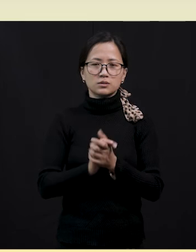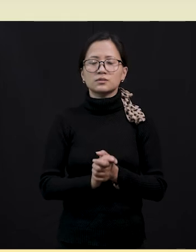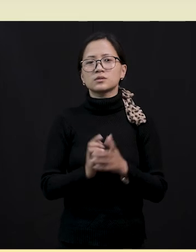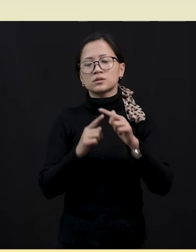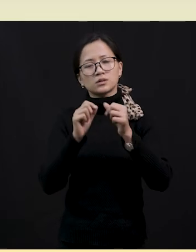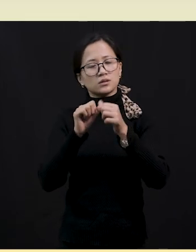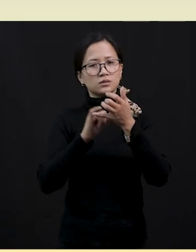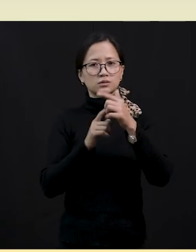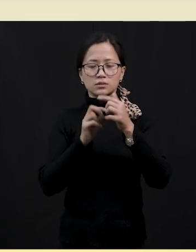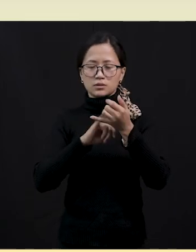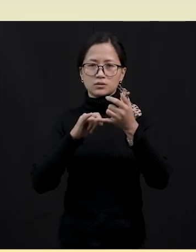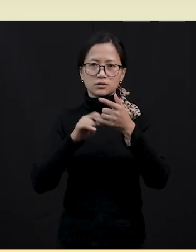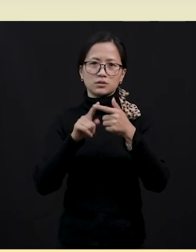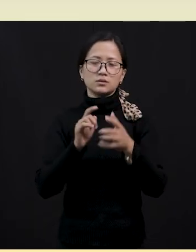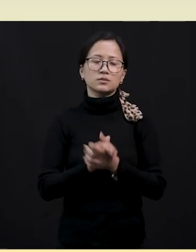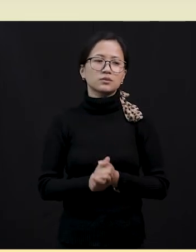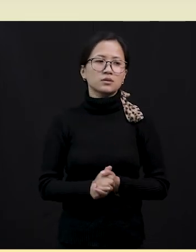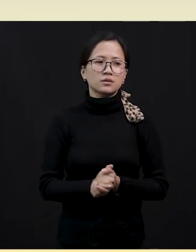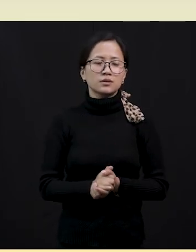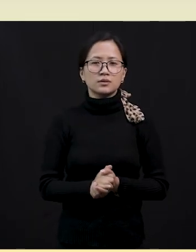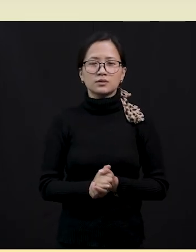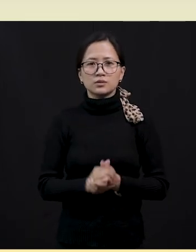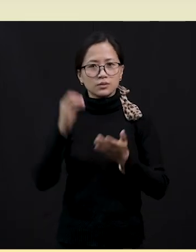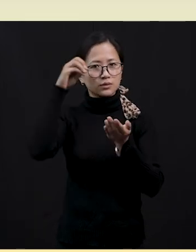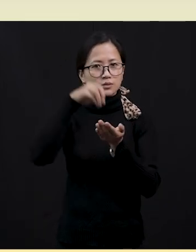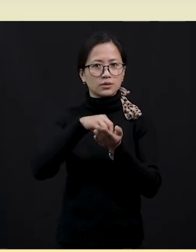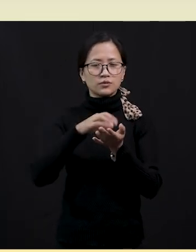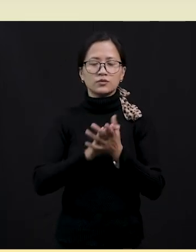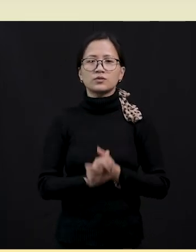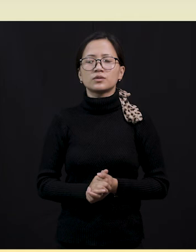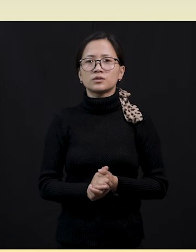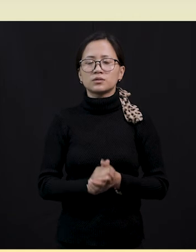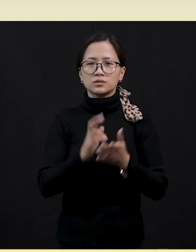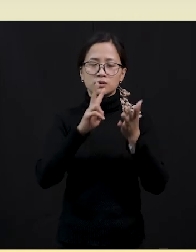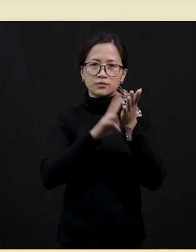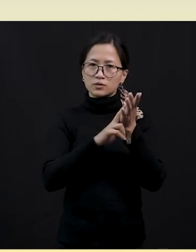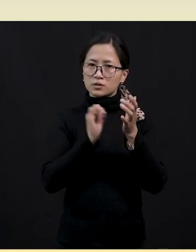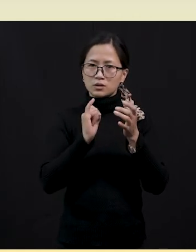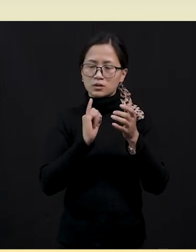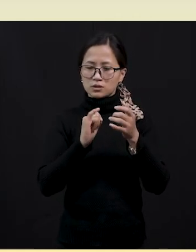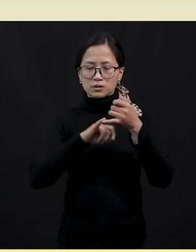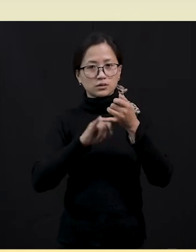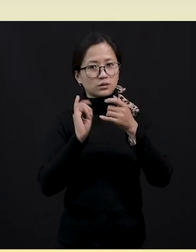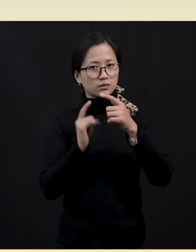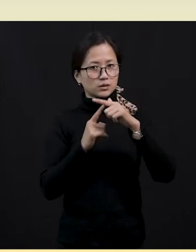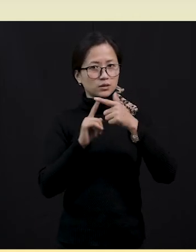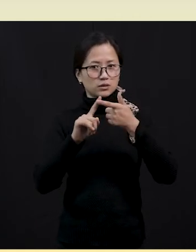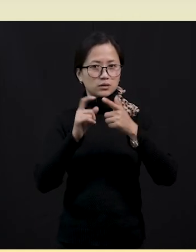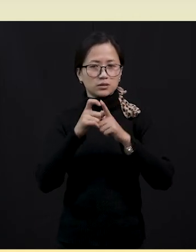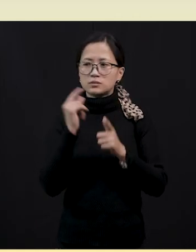So instead of saying I visit the Taj Mahal yesterday, we are going to be saying I visited the Taj Mahal